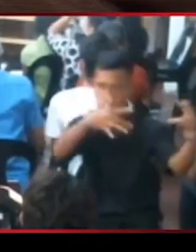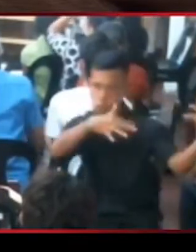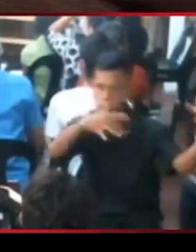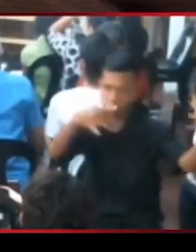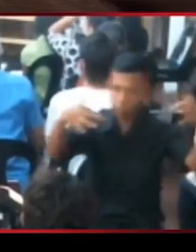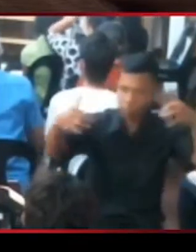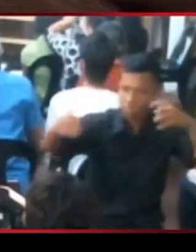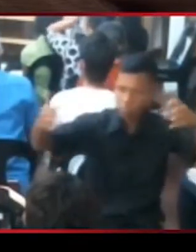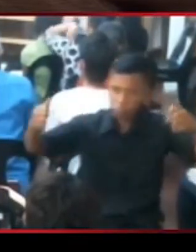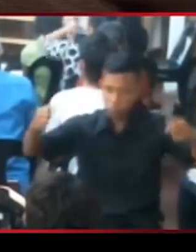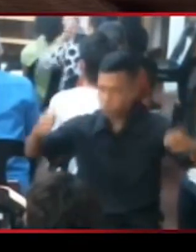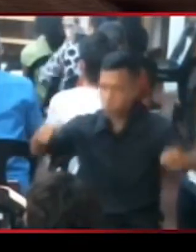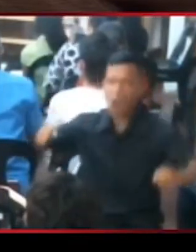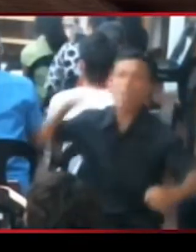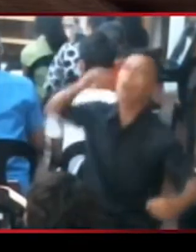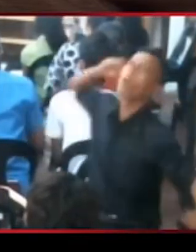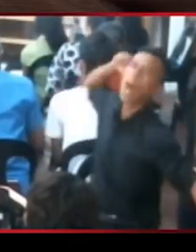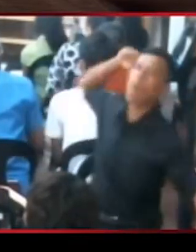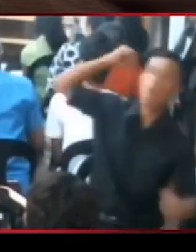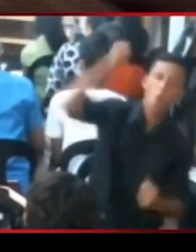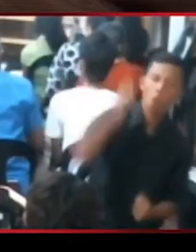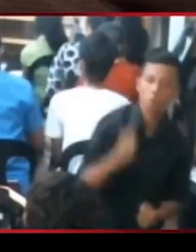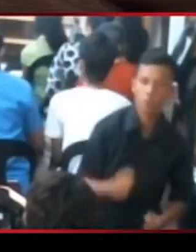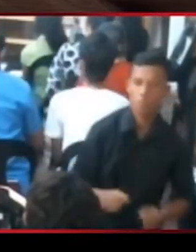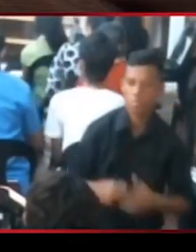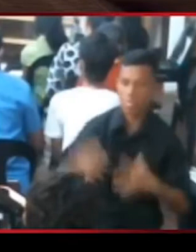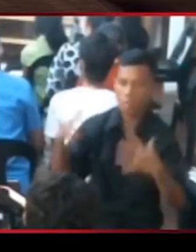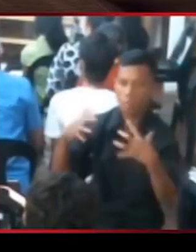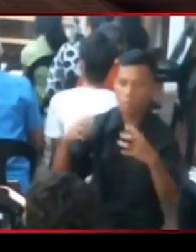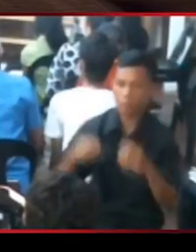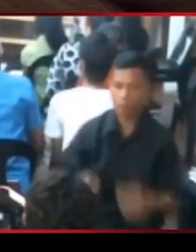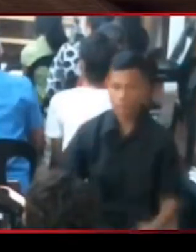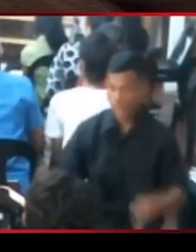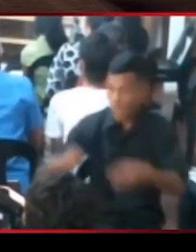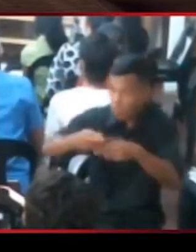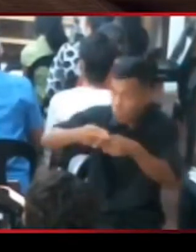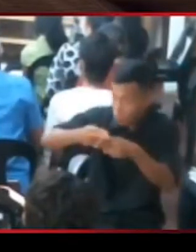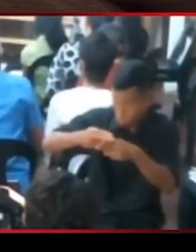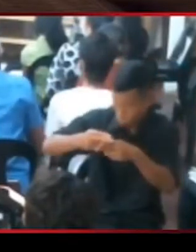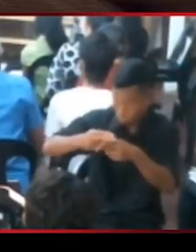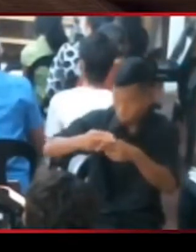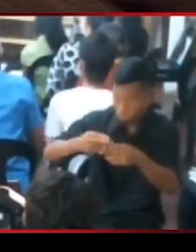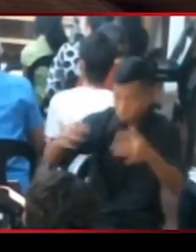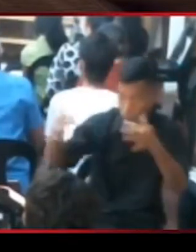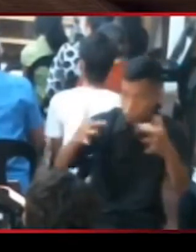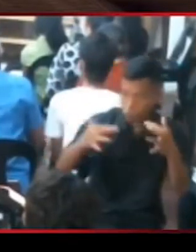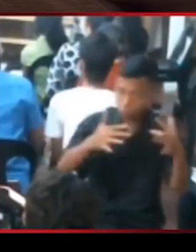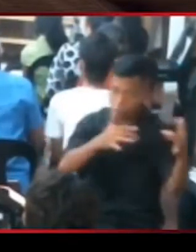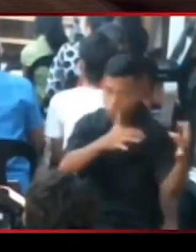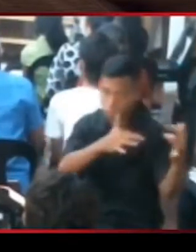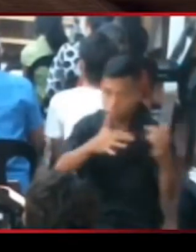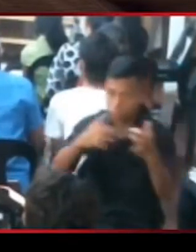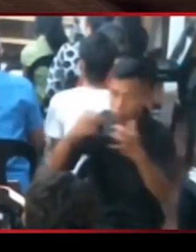and it's coming. Be prepared for it. World War III is coming.